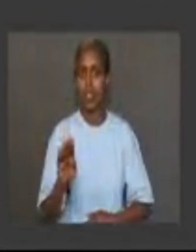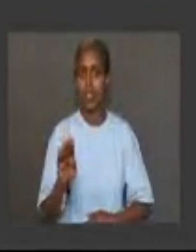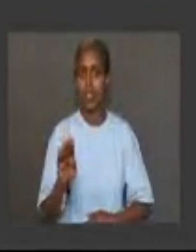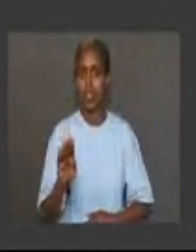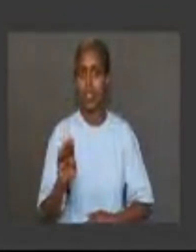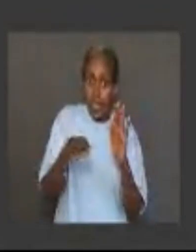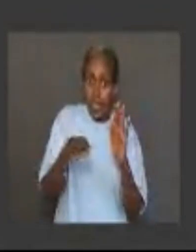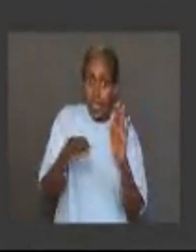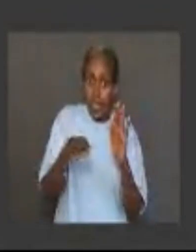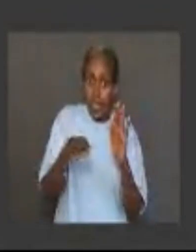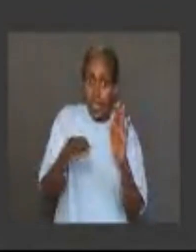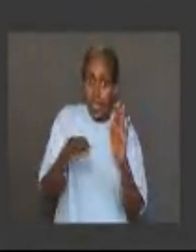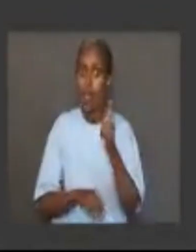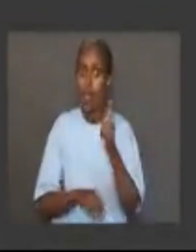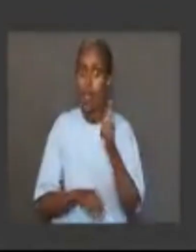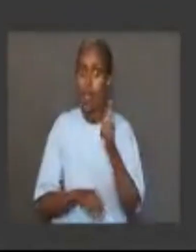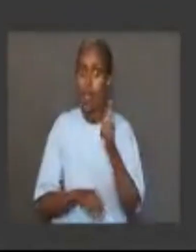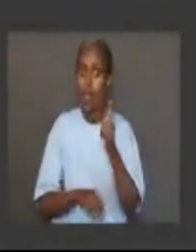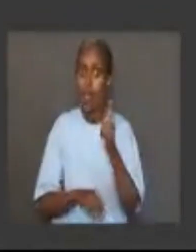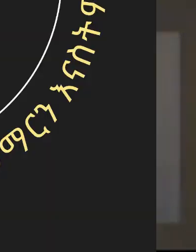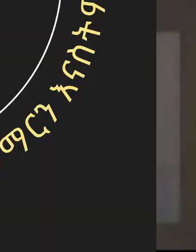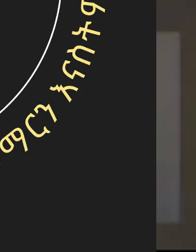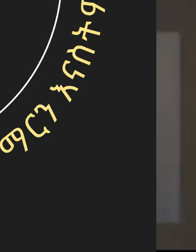A union B.